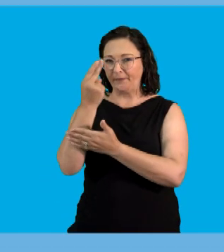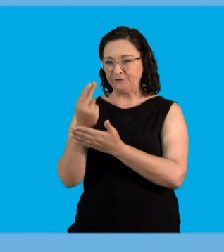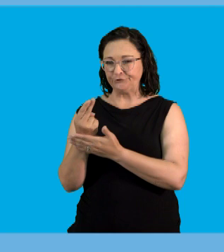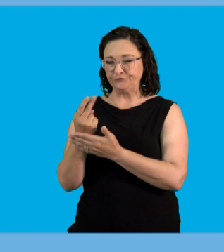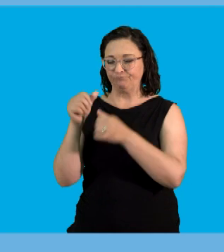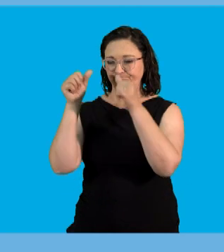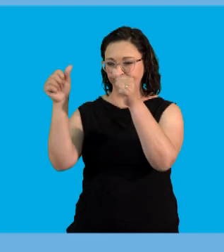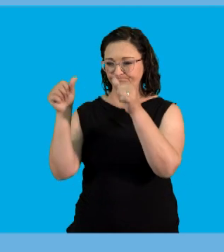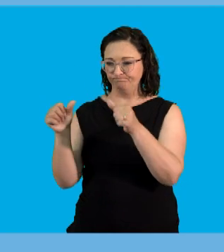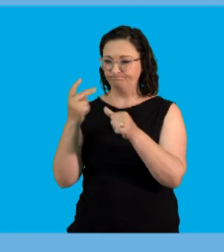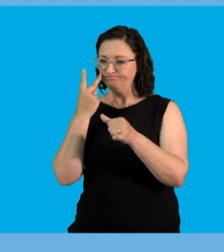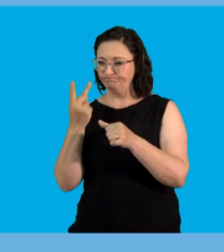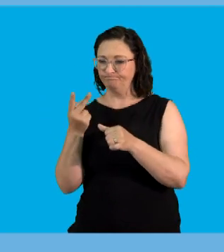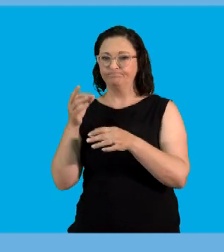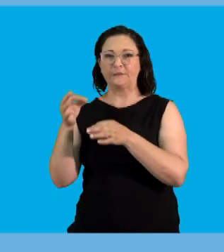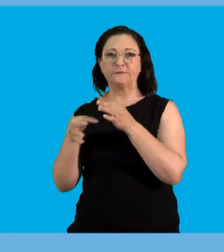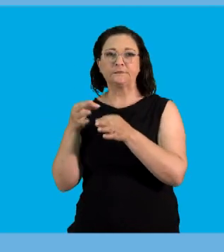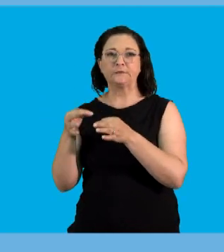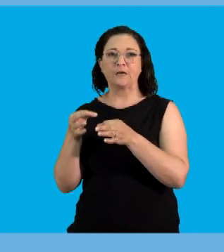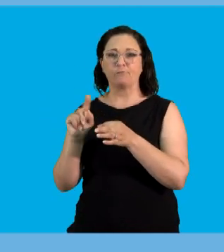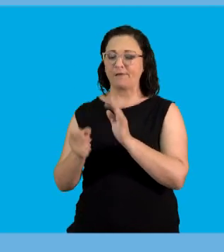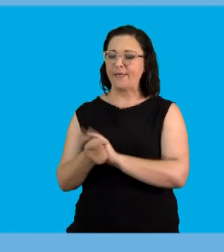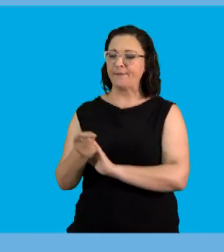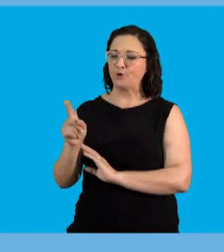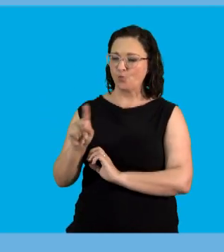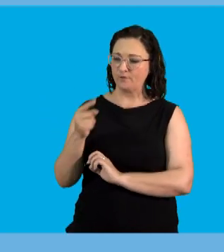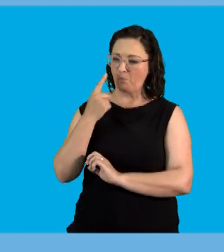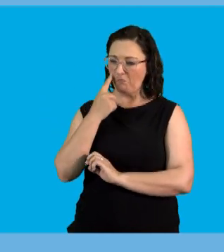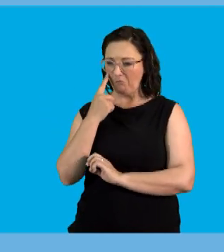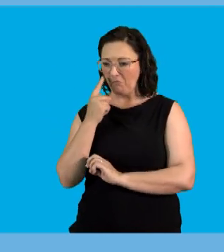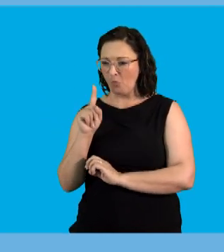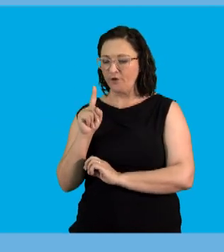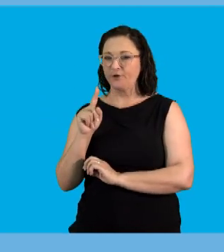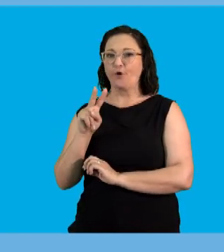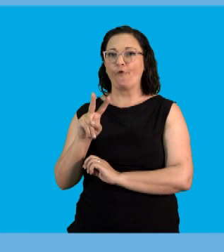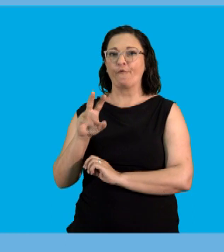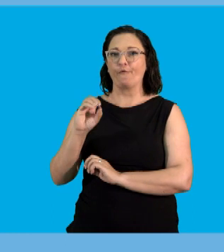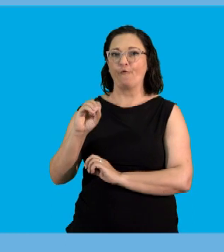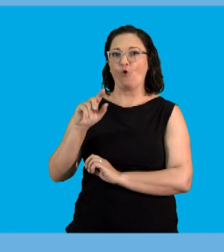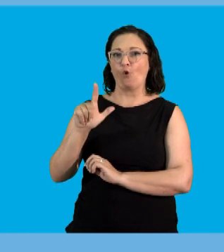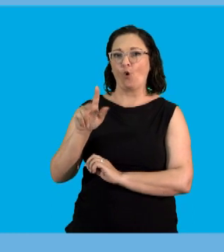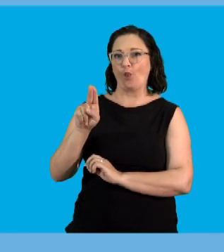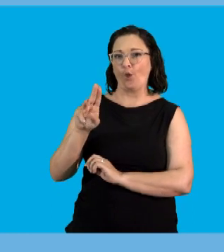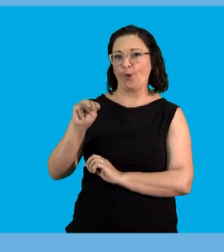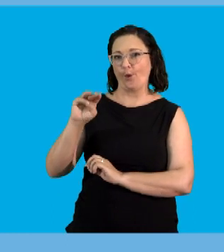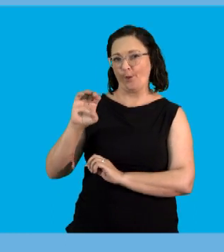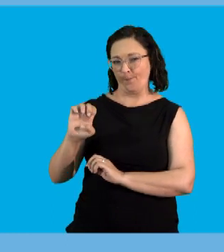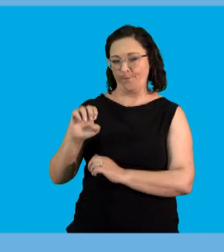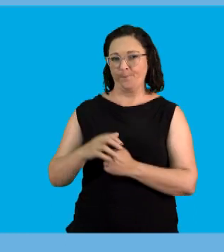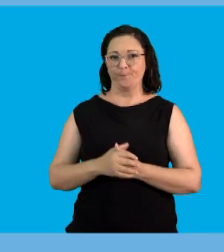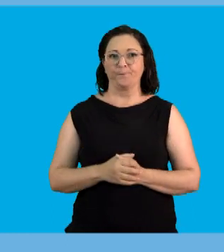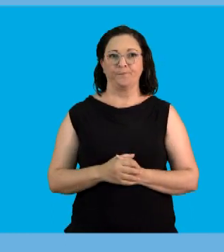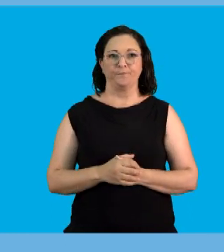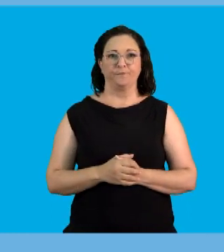answer the following questions and describe what is happening in the diagram with reference to now the volume. So we looked at pressure,